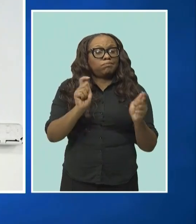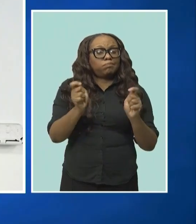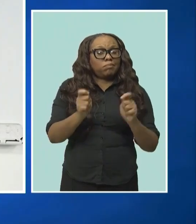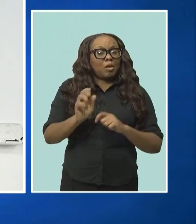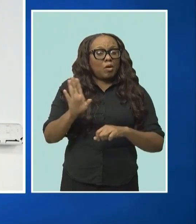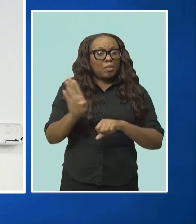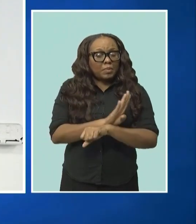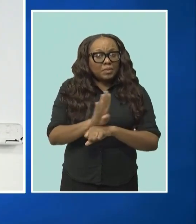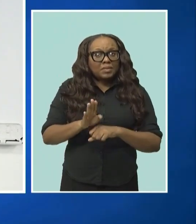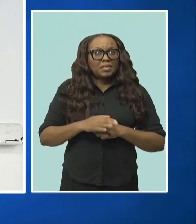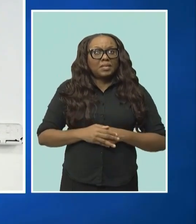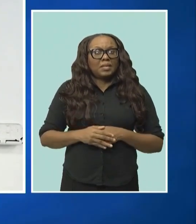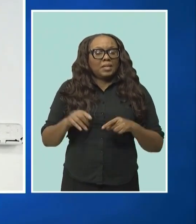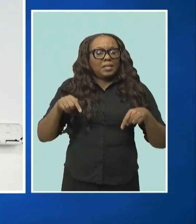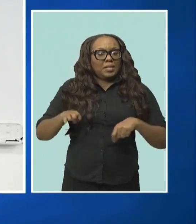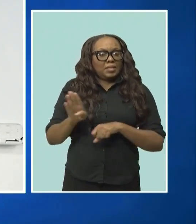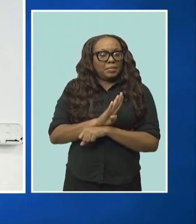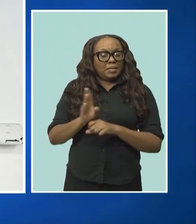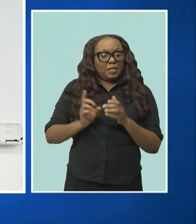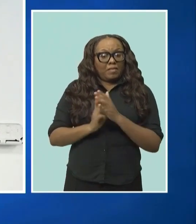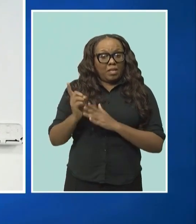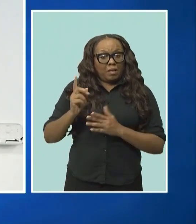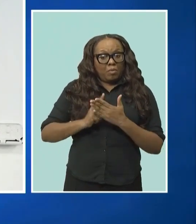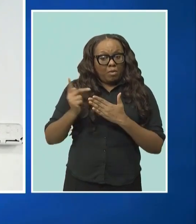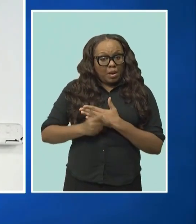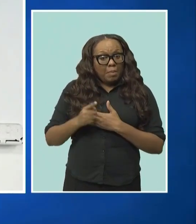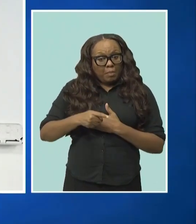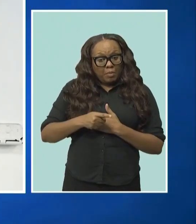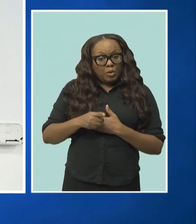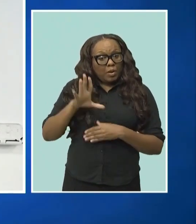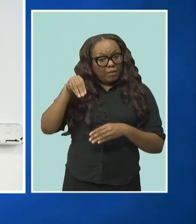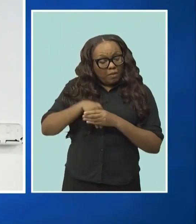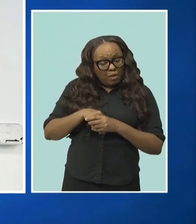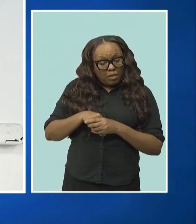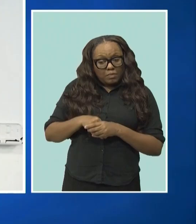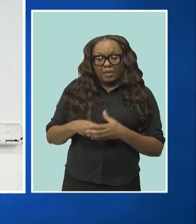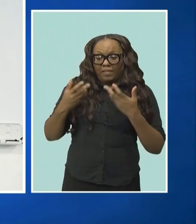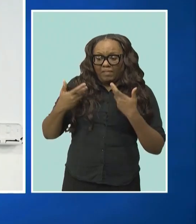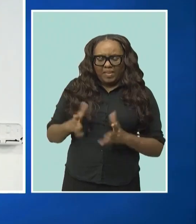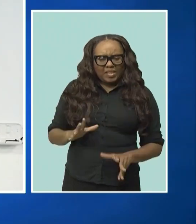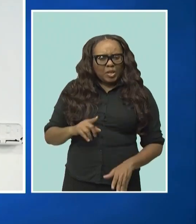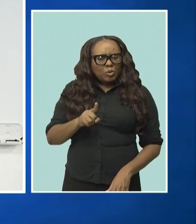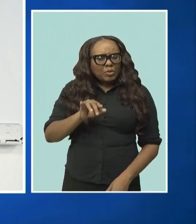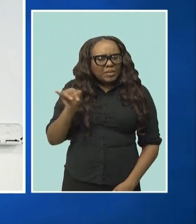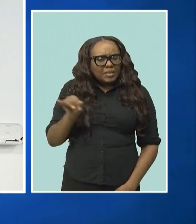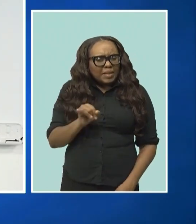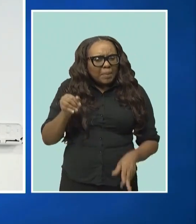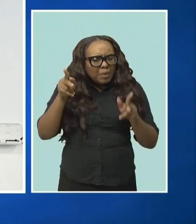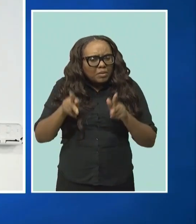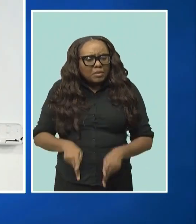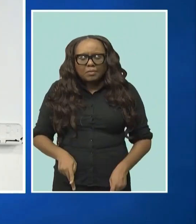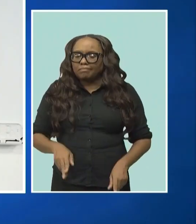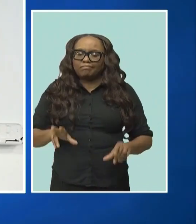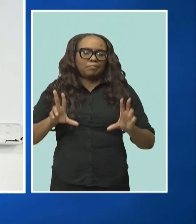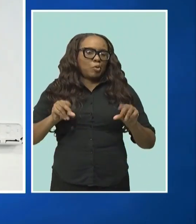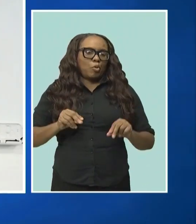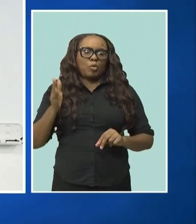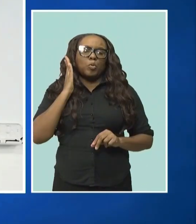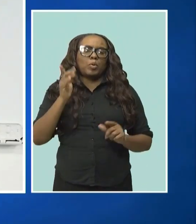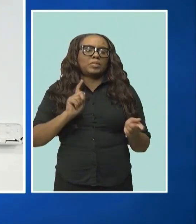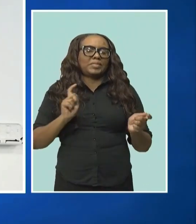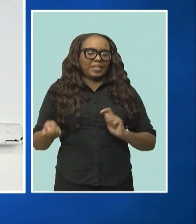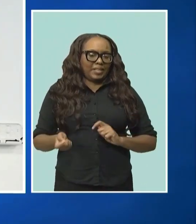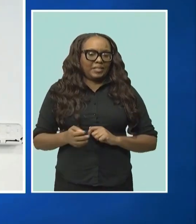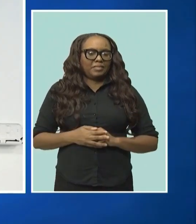development program the same way you came, you've wasted your time. Redefine entrepreneurship. Share your experiences